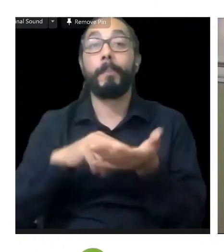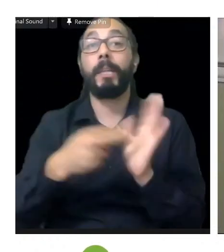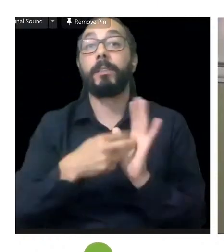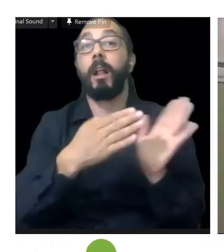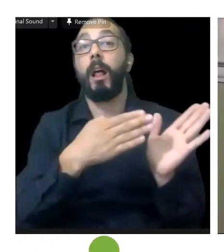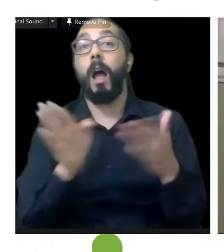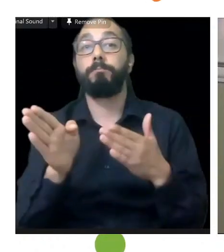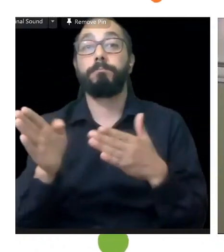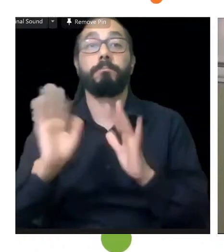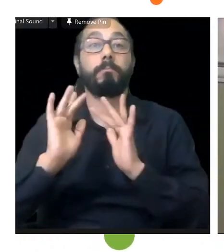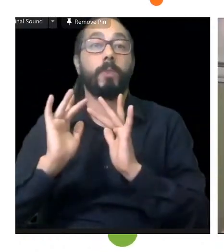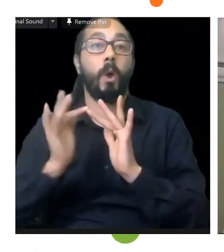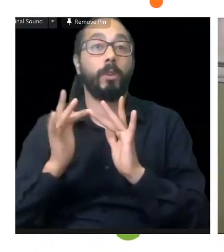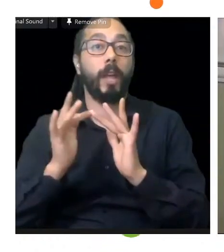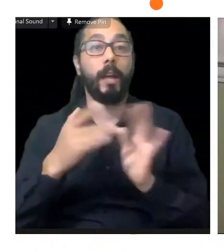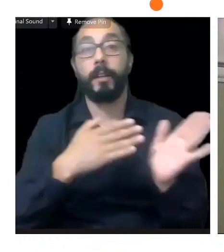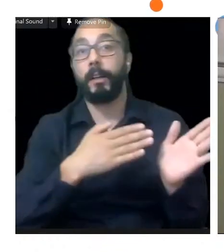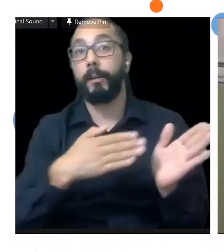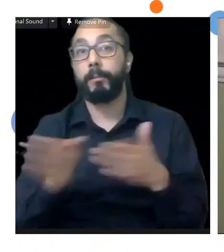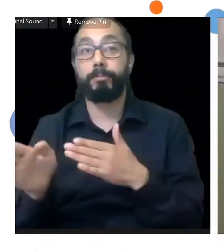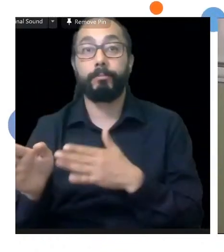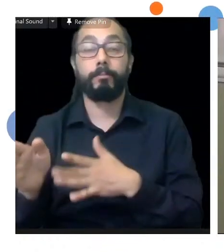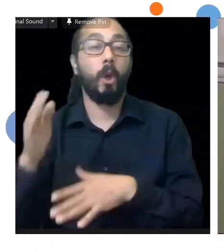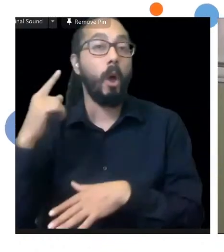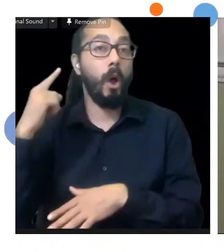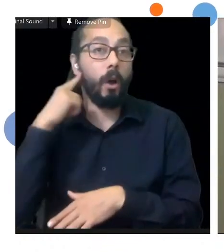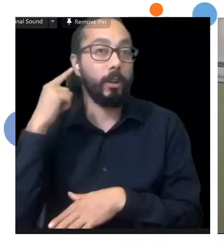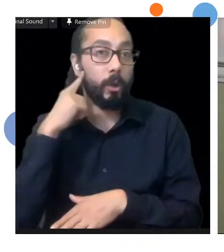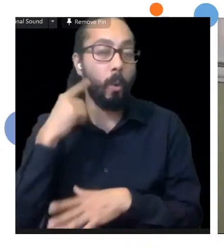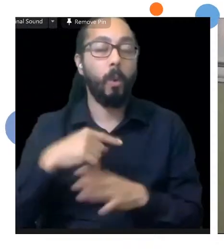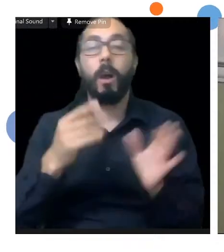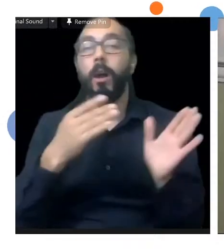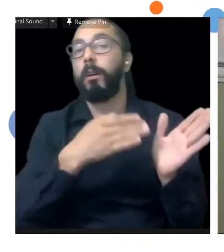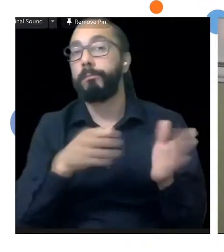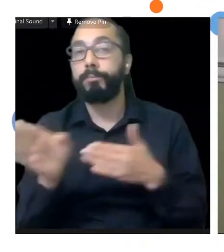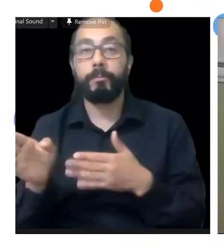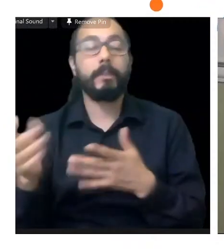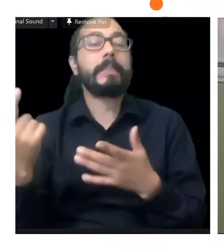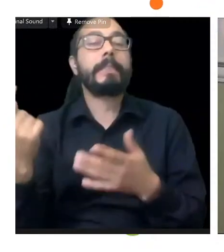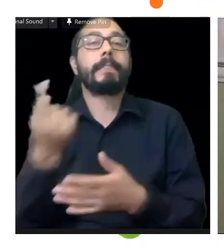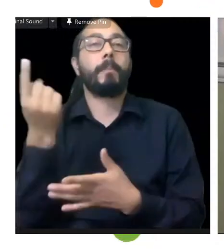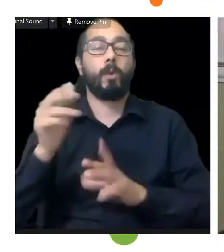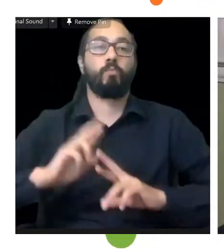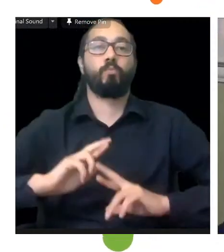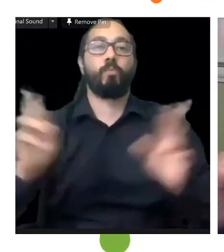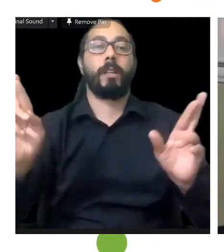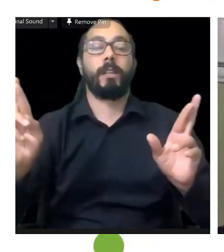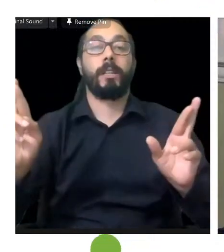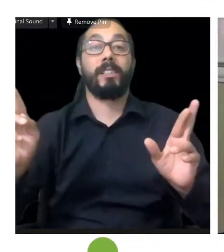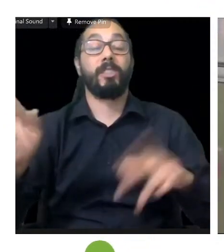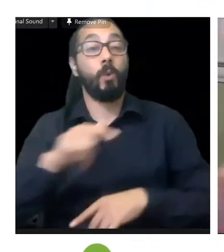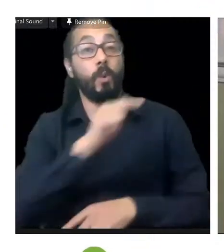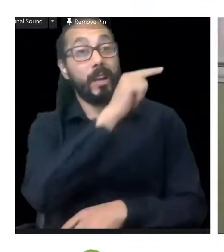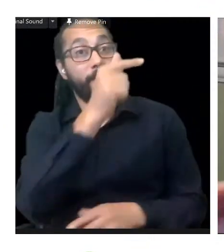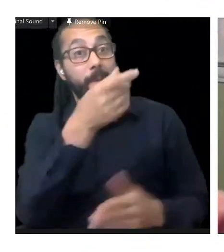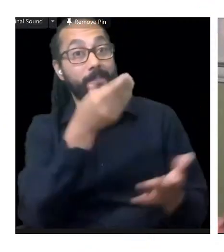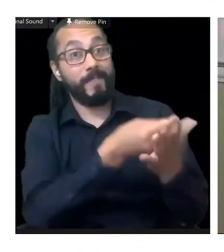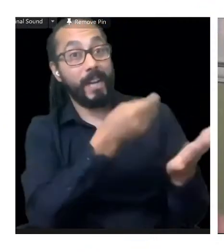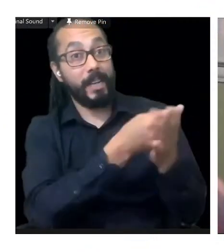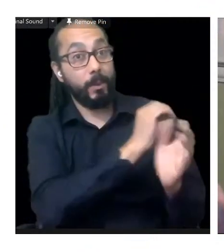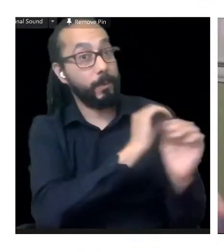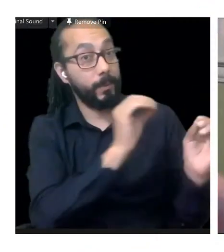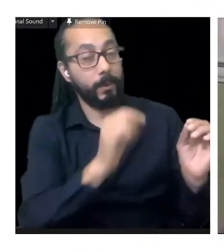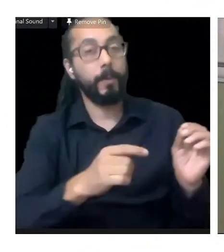base, those are all built in. And it means that in lieu of operational funding from the government, we have this steady increase of